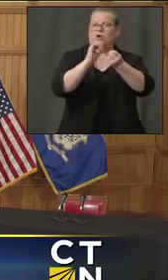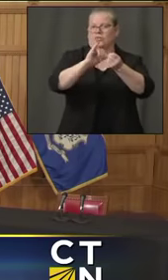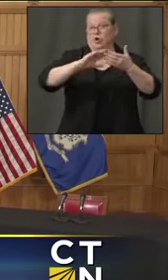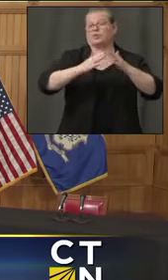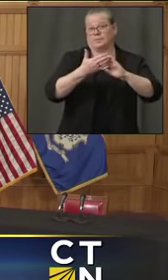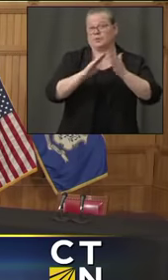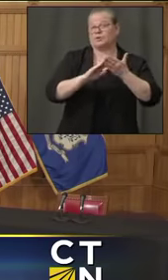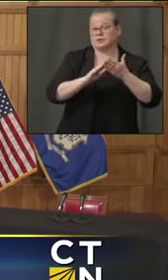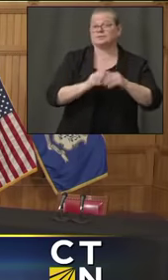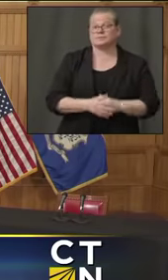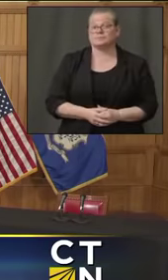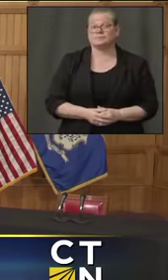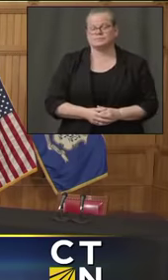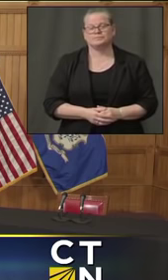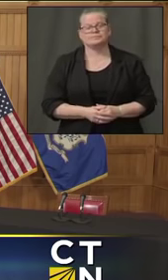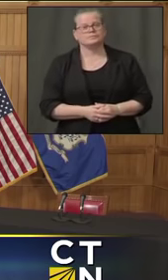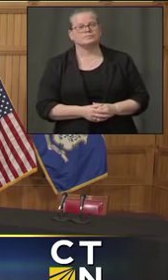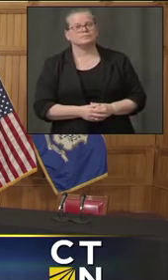NBC Connecticut.